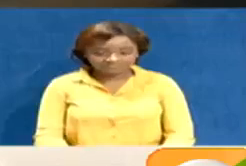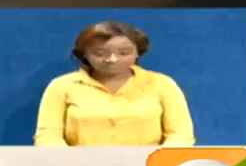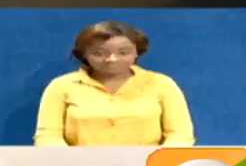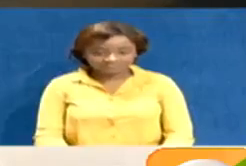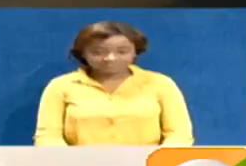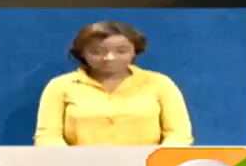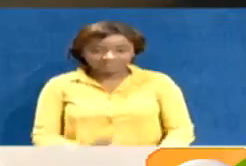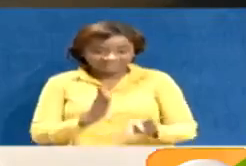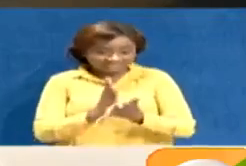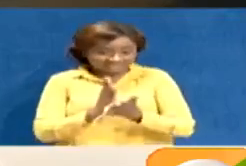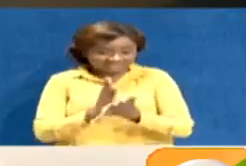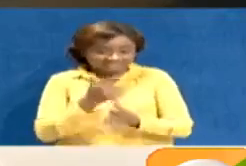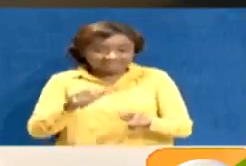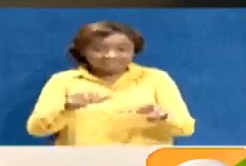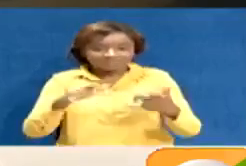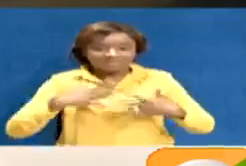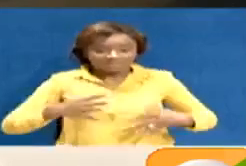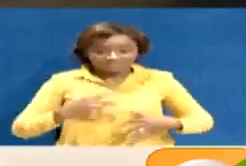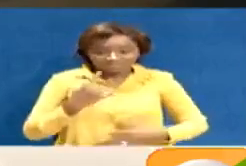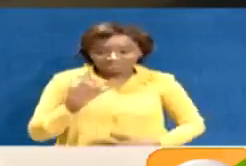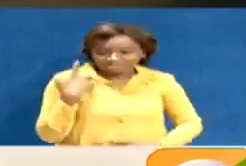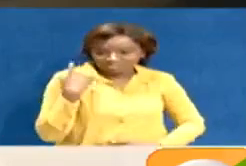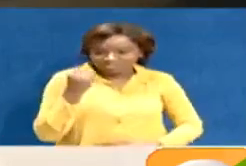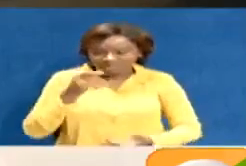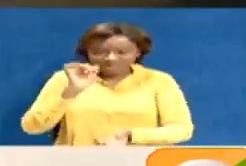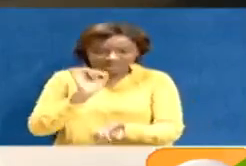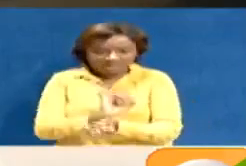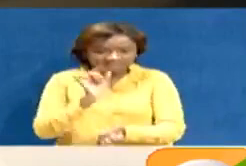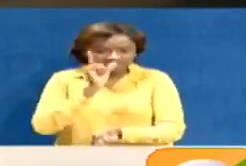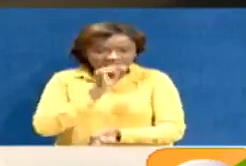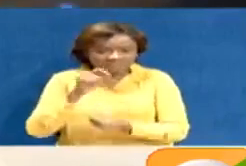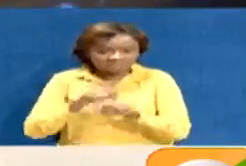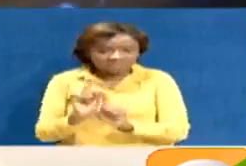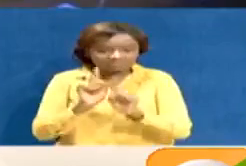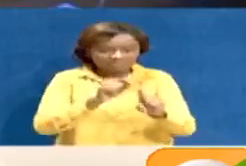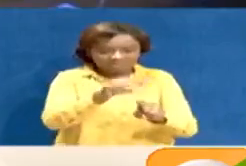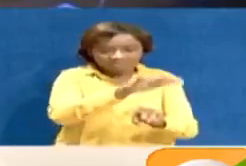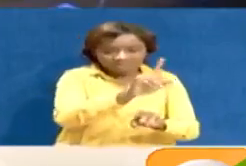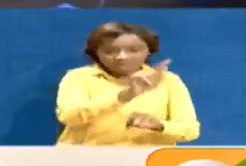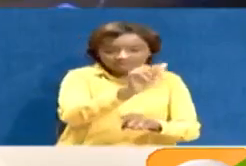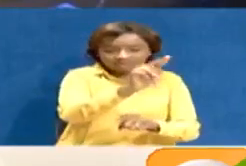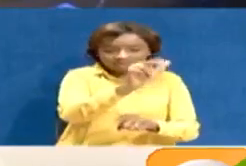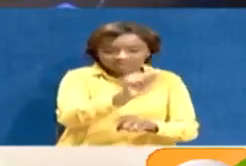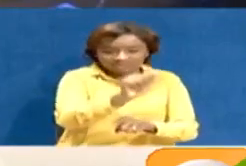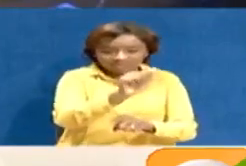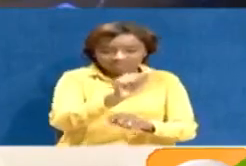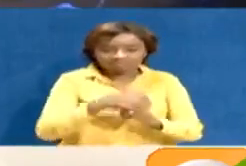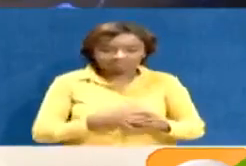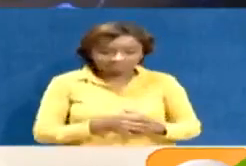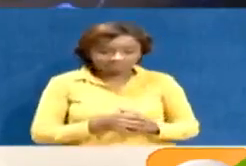And some of the journalists arrested as they covered the Tana Athi River Development Authority, or